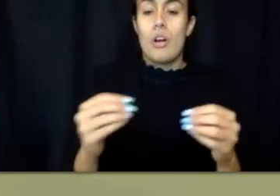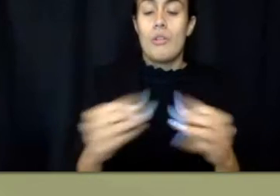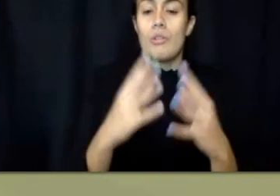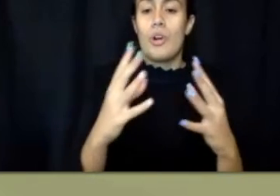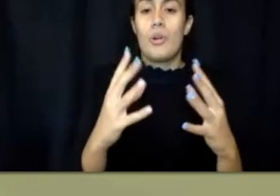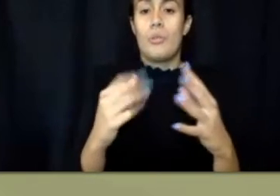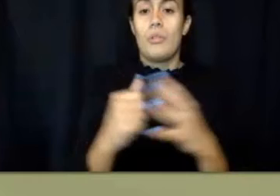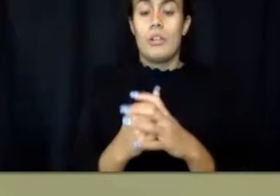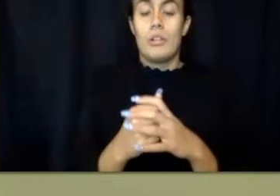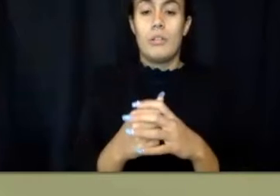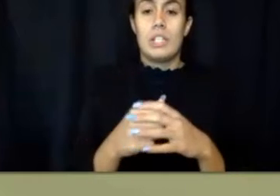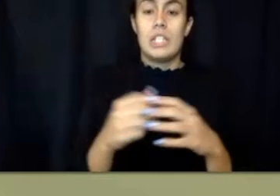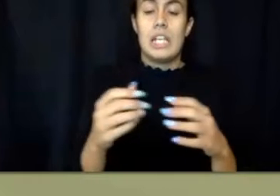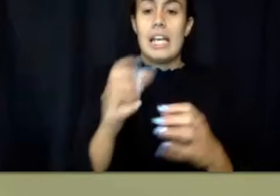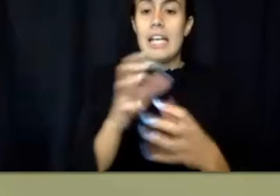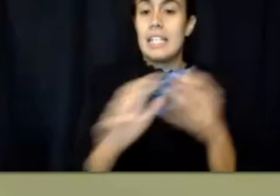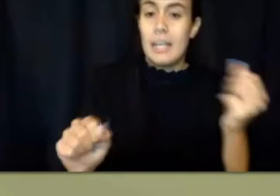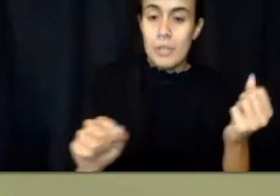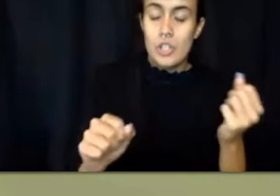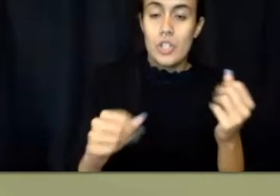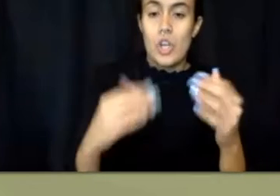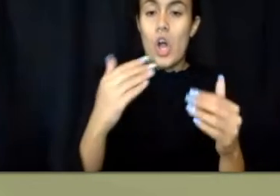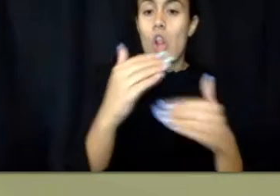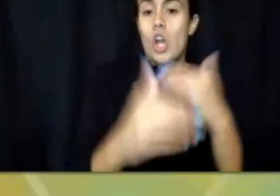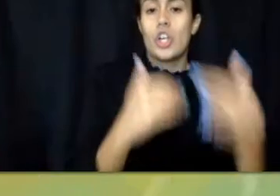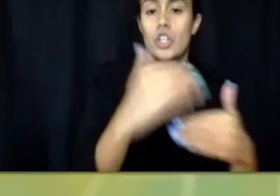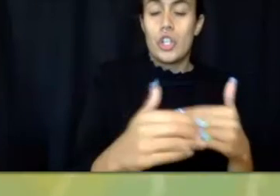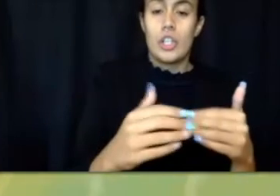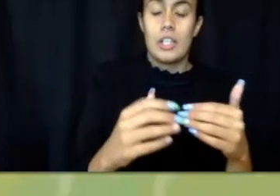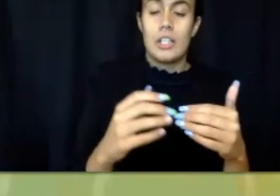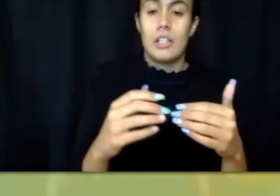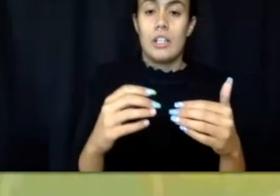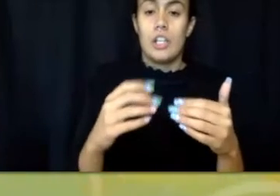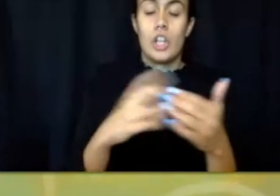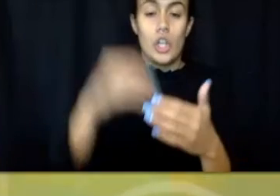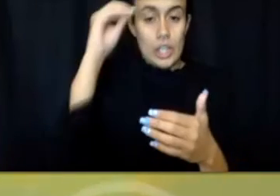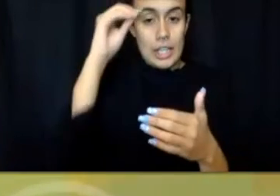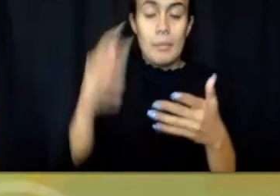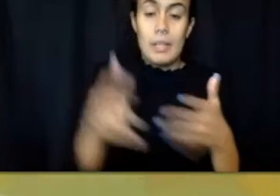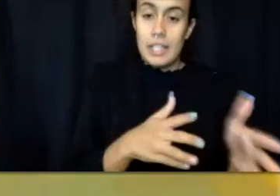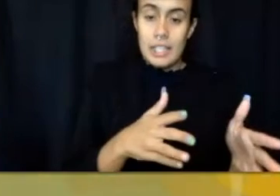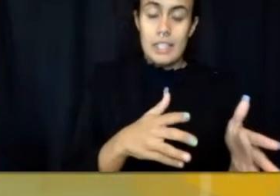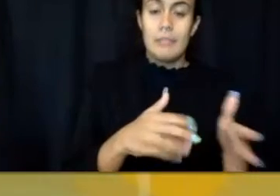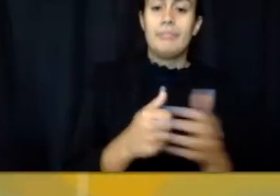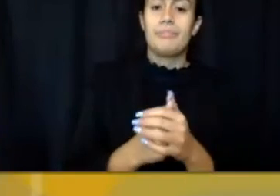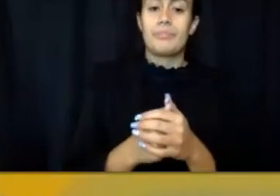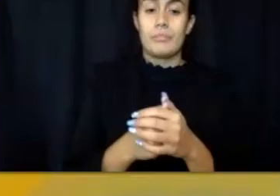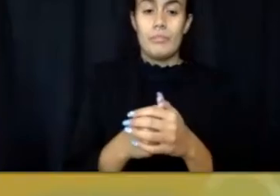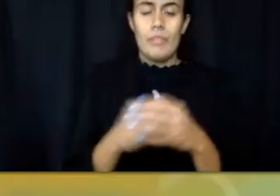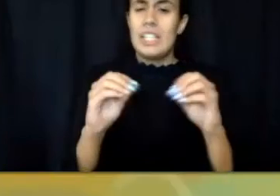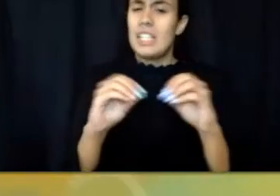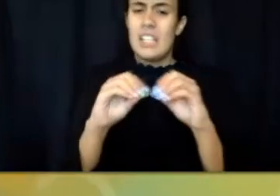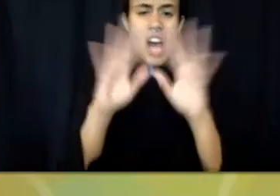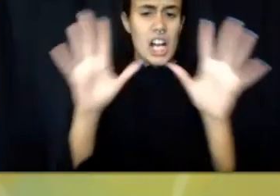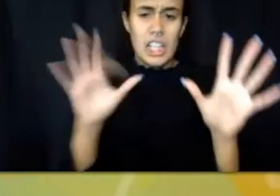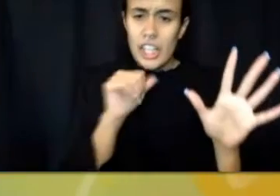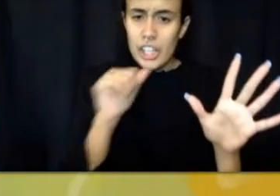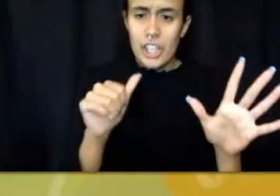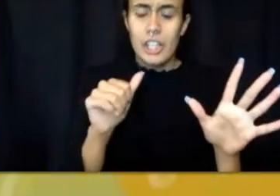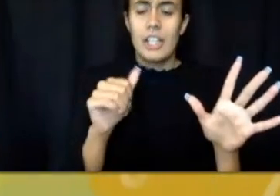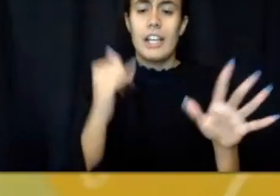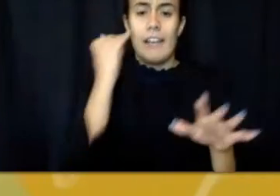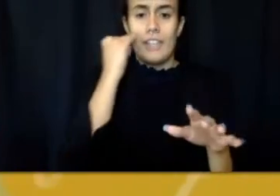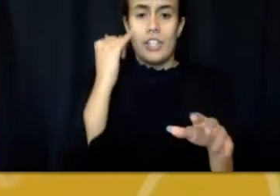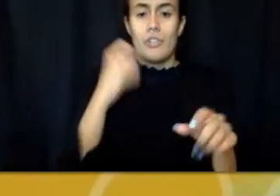damage long-term learning ability and problem solving. For now, it's unclear how severe this damage can be, or whether